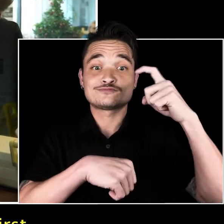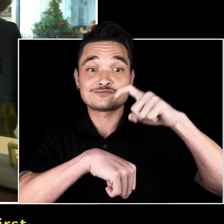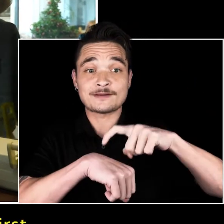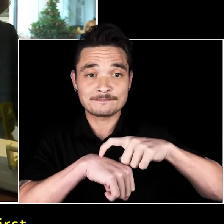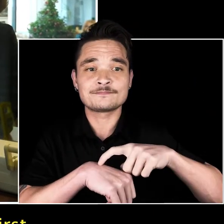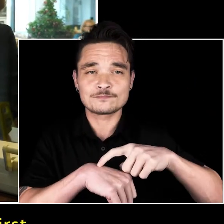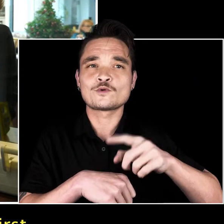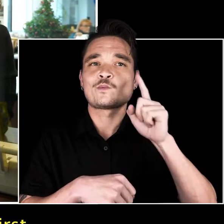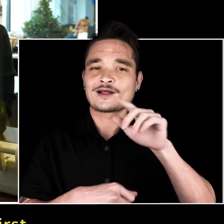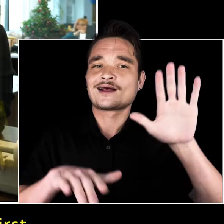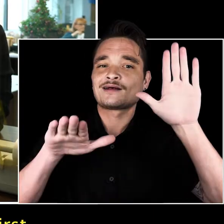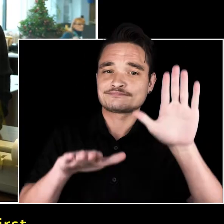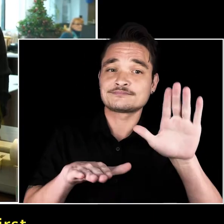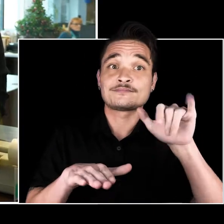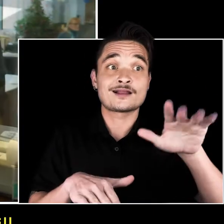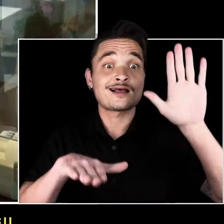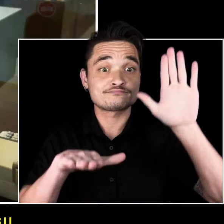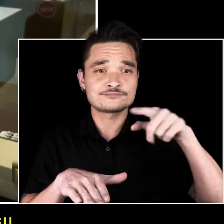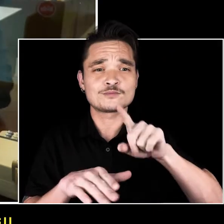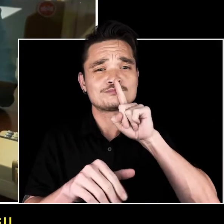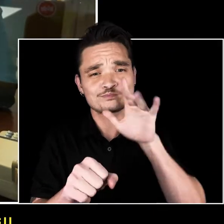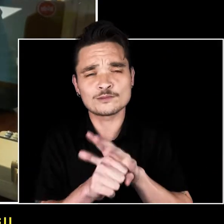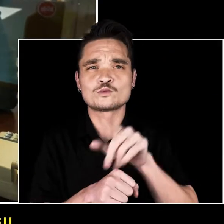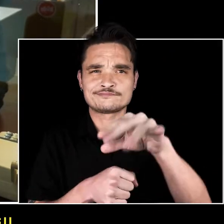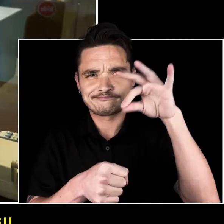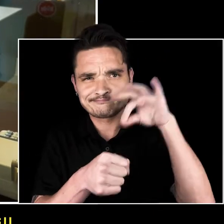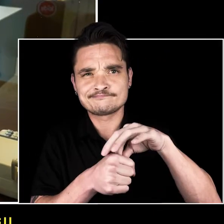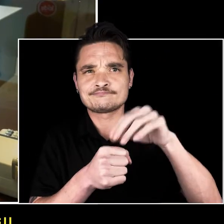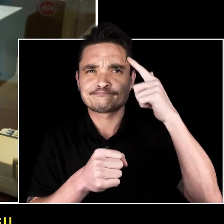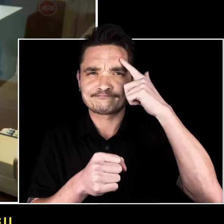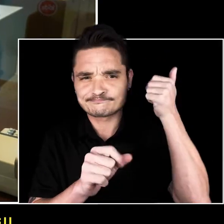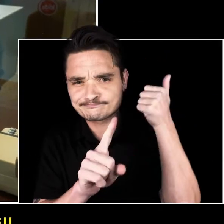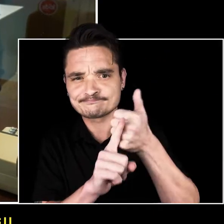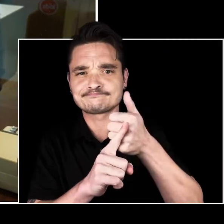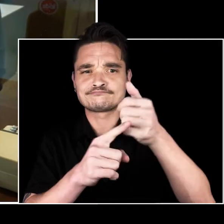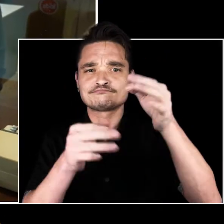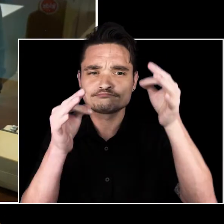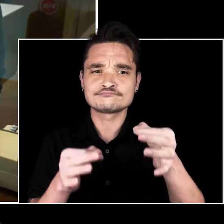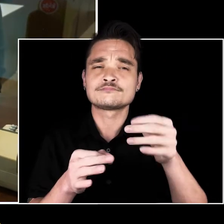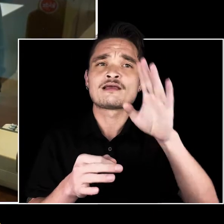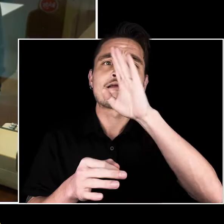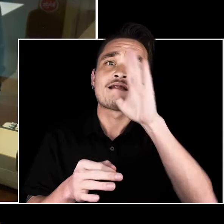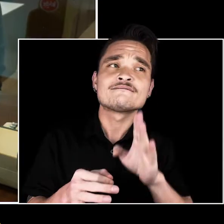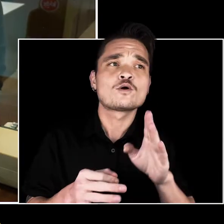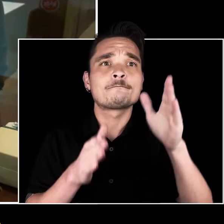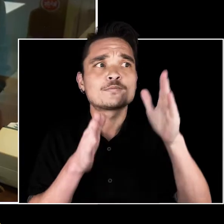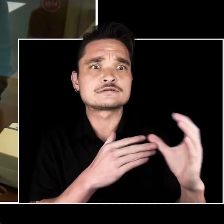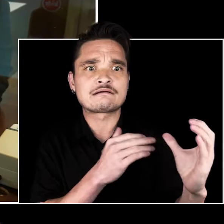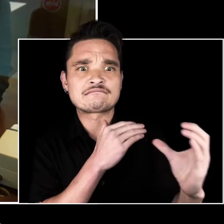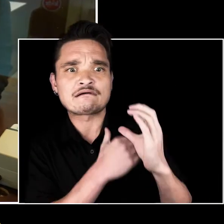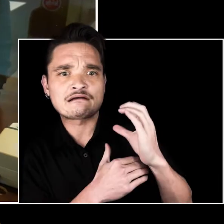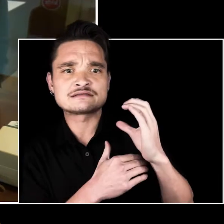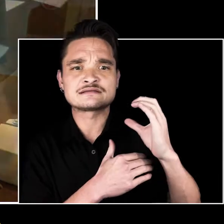to vote for the first time, you will be asked to take an oath. The oath is a promise that you will only vote for what you believe in. You are promising to never vote